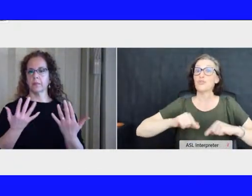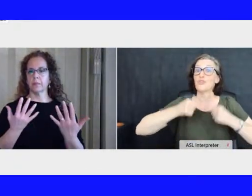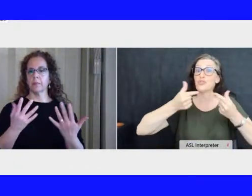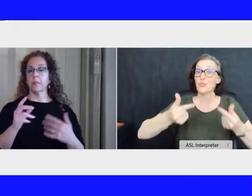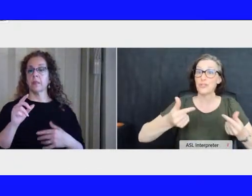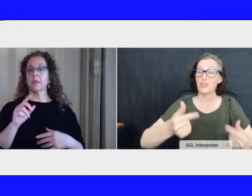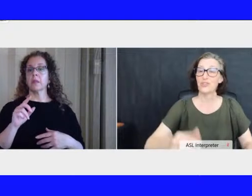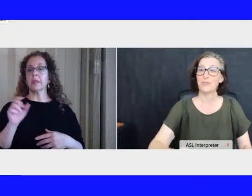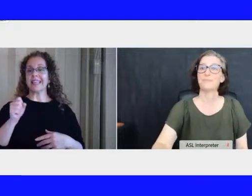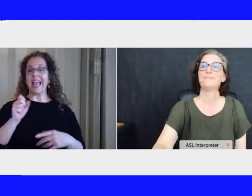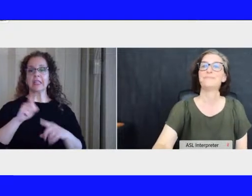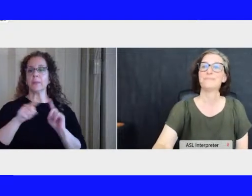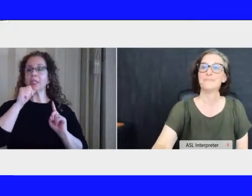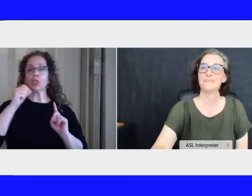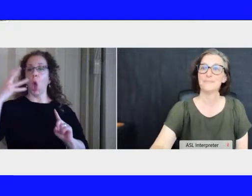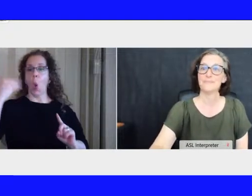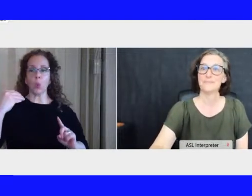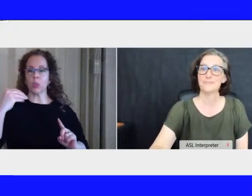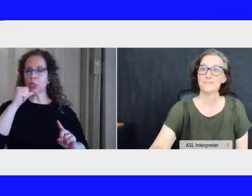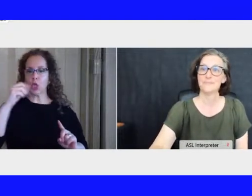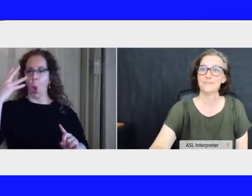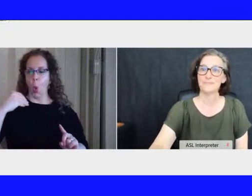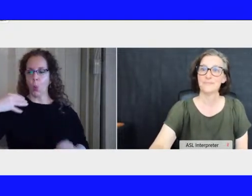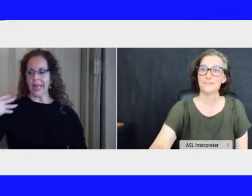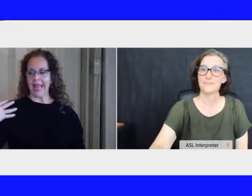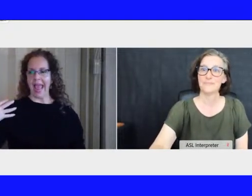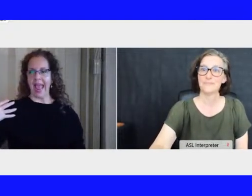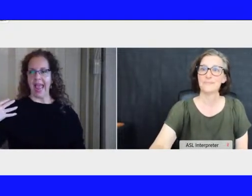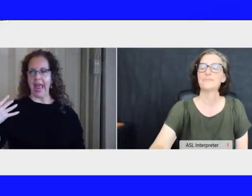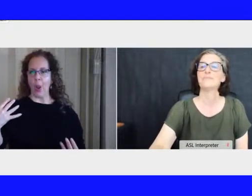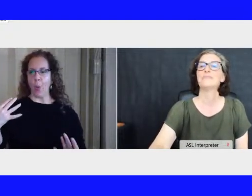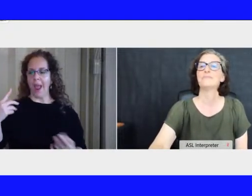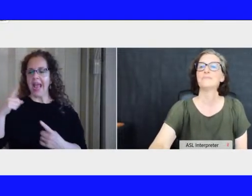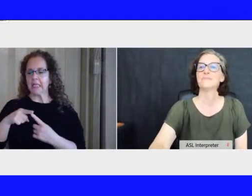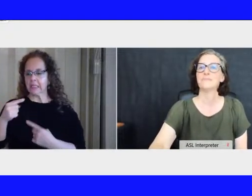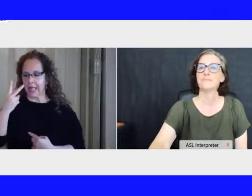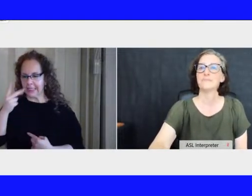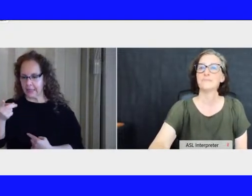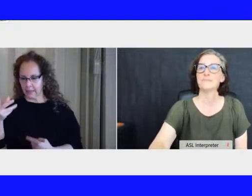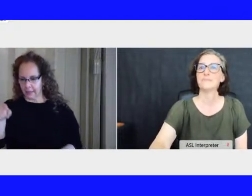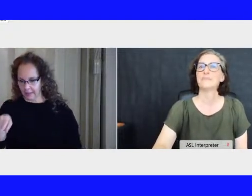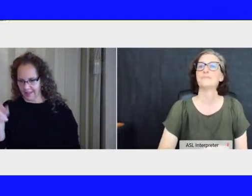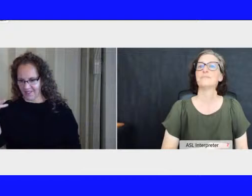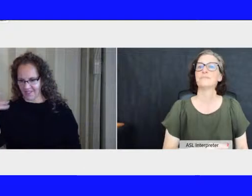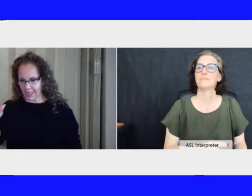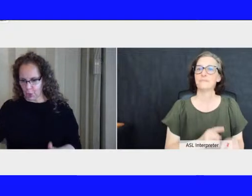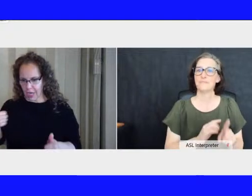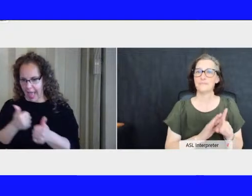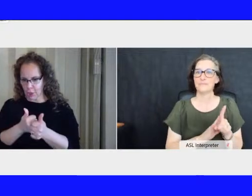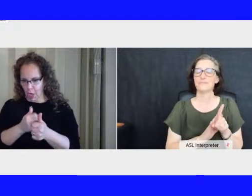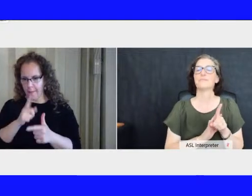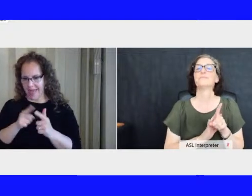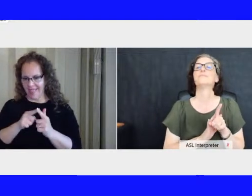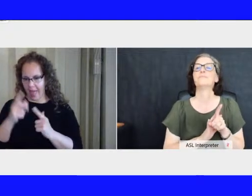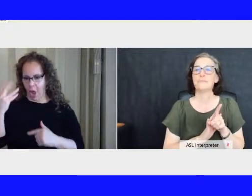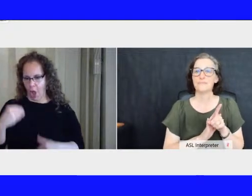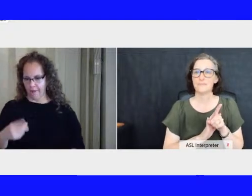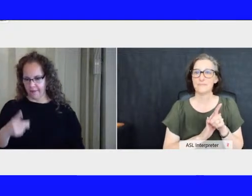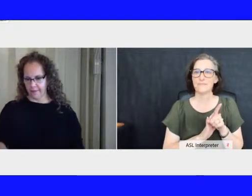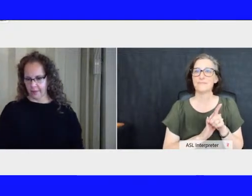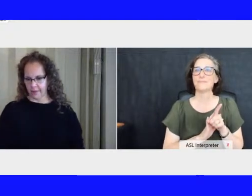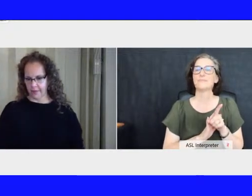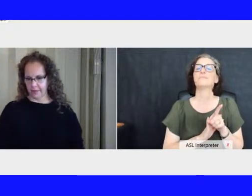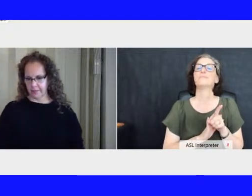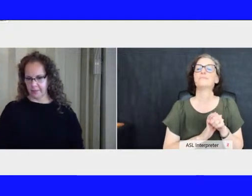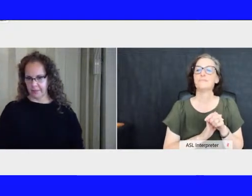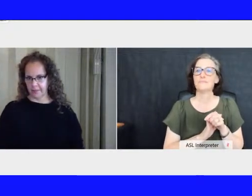of sexual harassment and racial and ethnic discrimination as the areas of interest. And so yes, if that's possible, that would be very helpful for